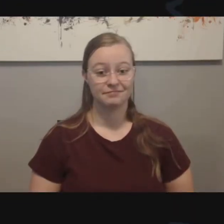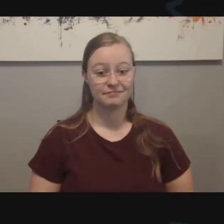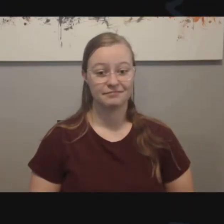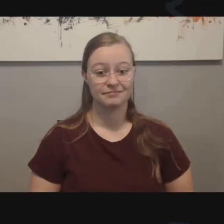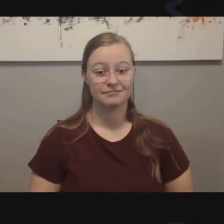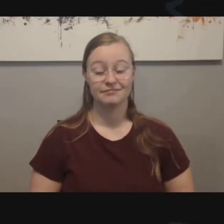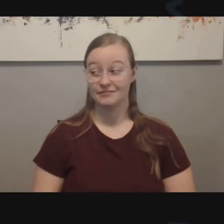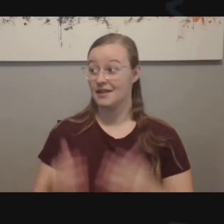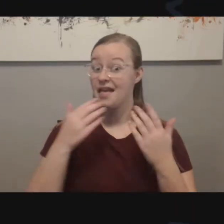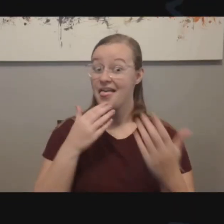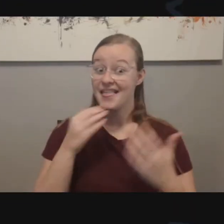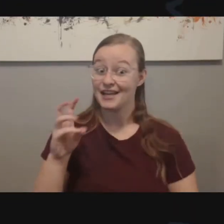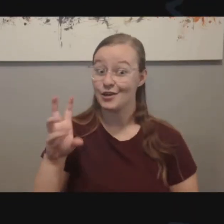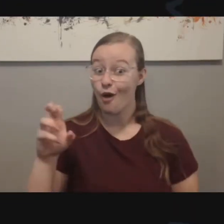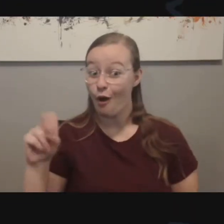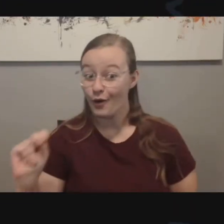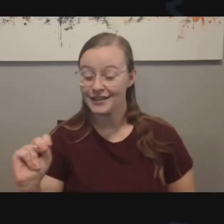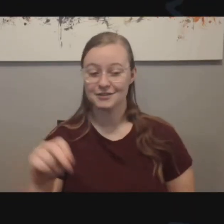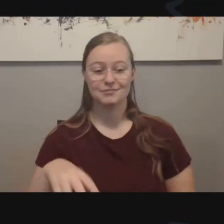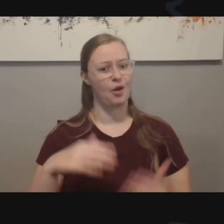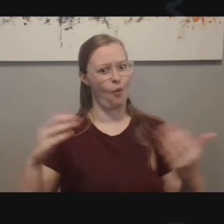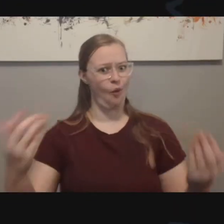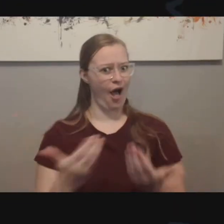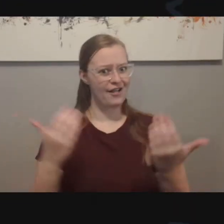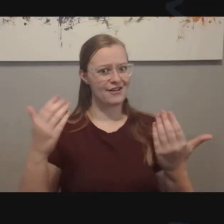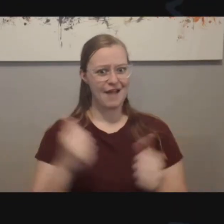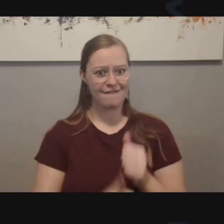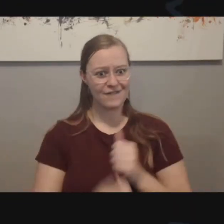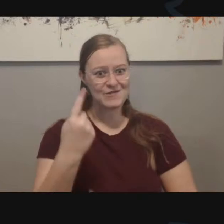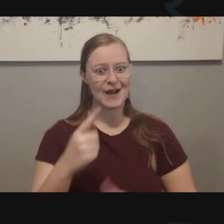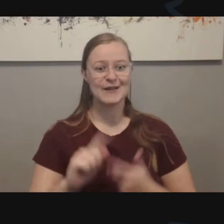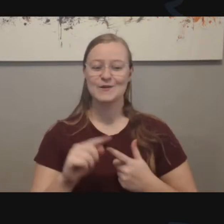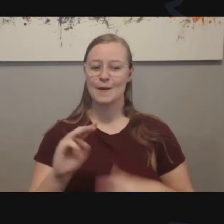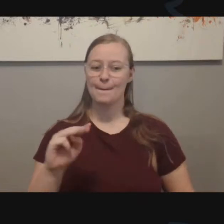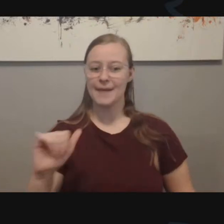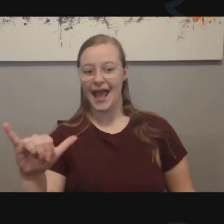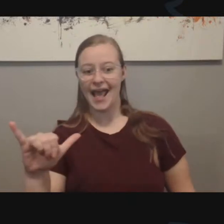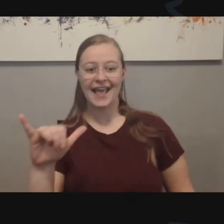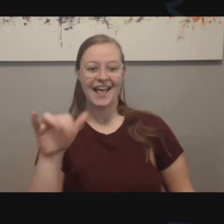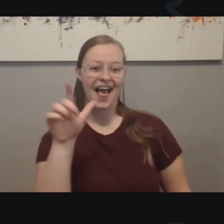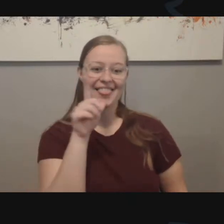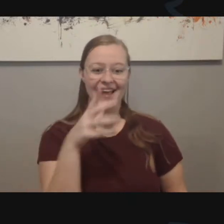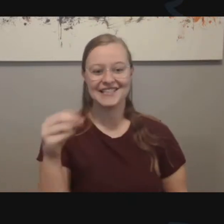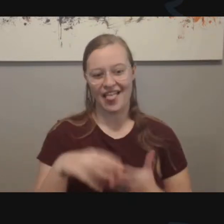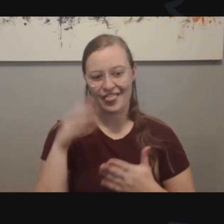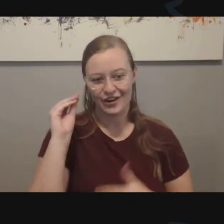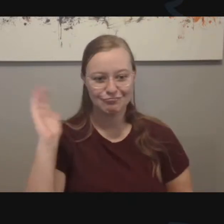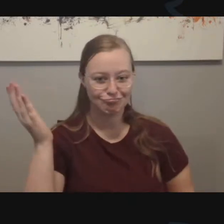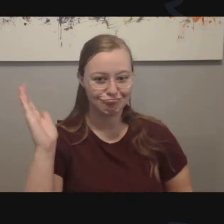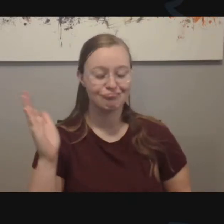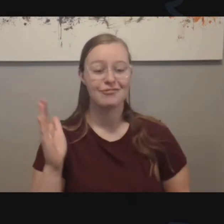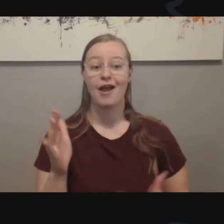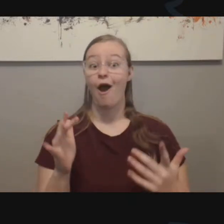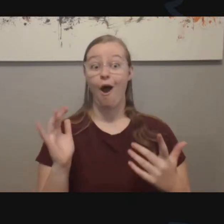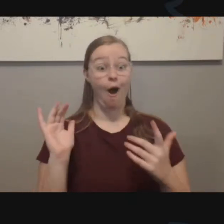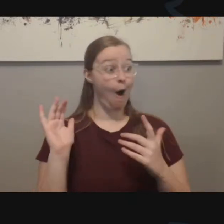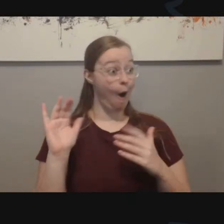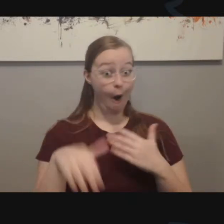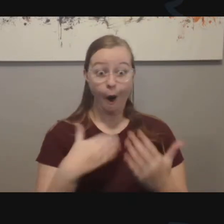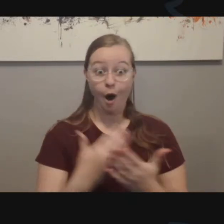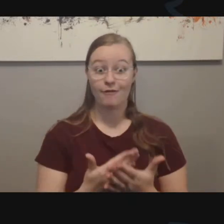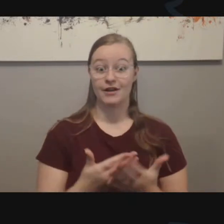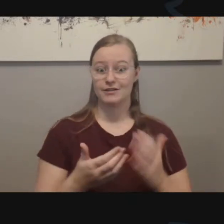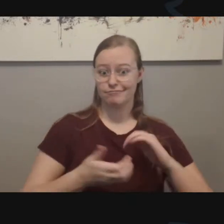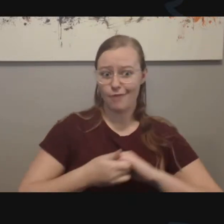Thank you, Owen, and welcome everyone to our May Lunch and Learn lecture. All of us, including our partners, the